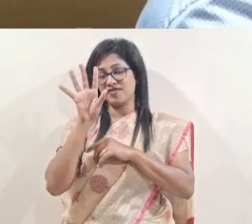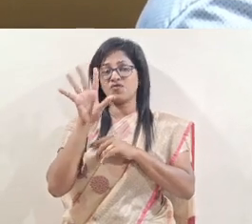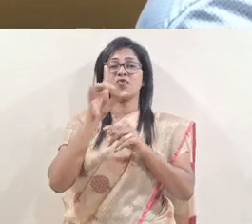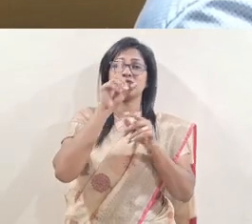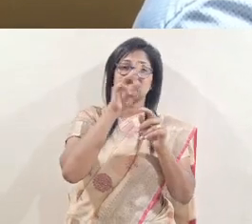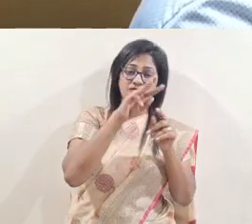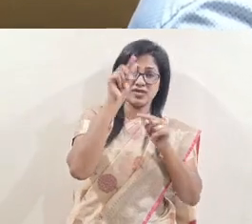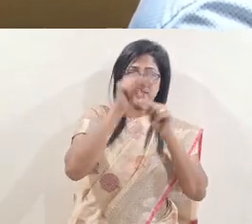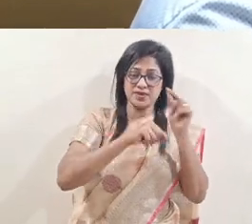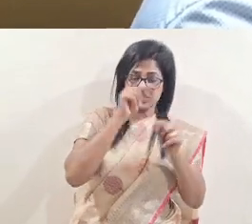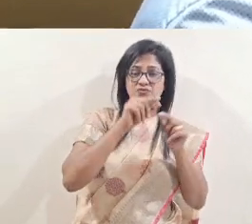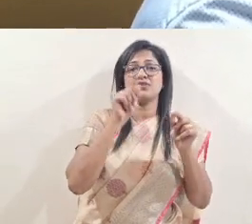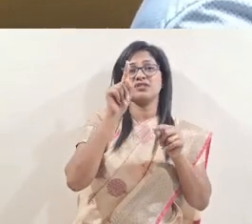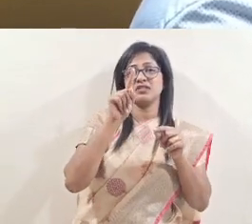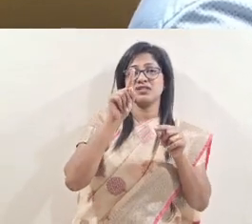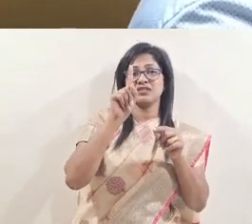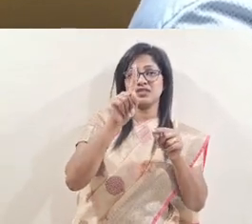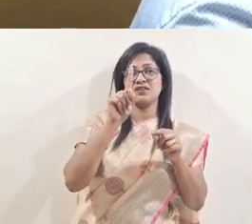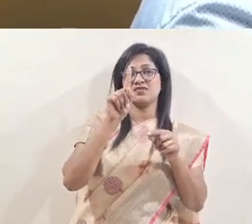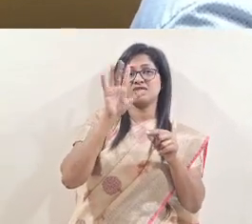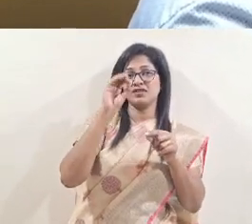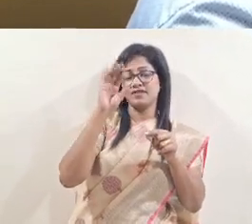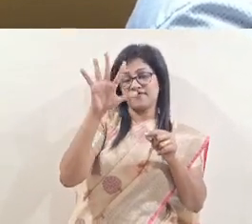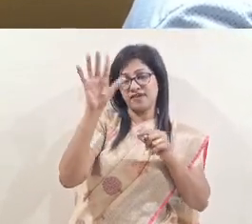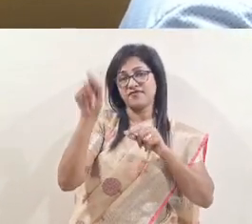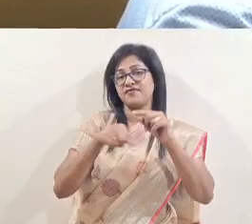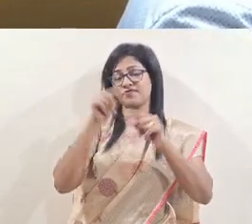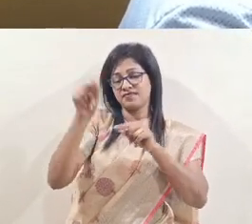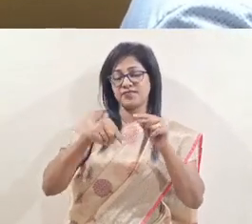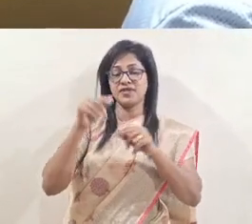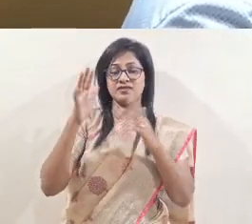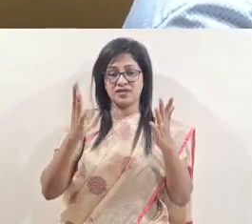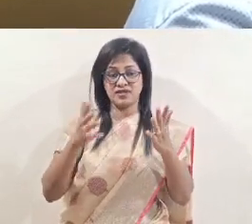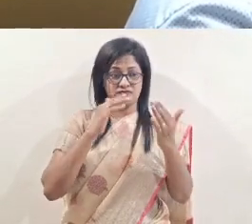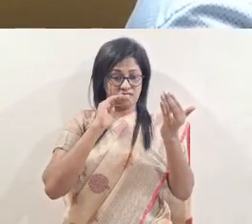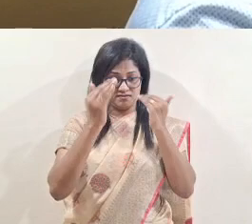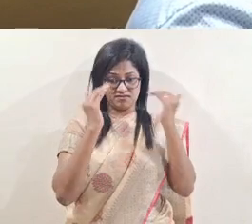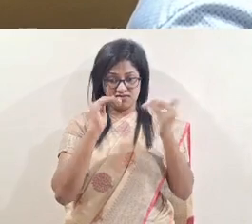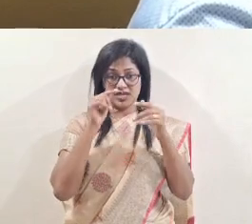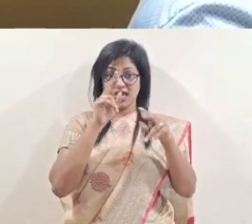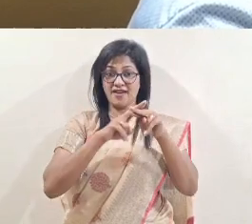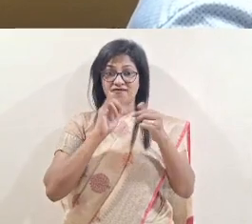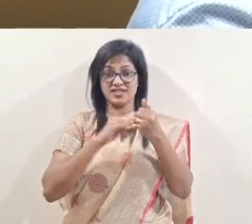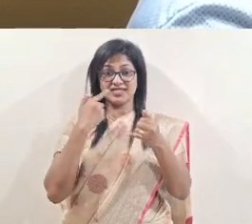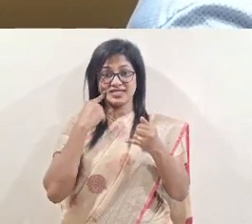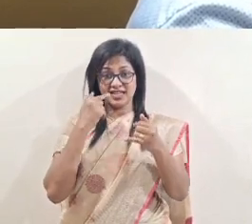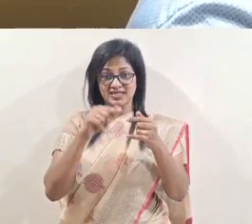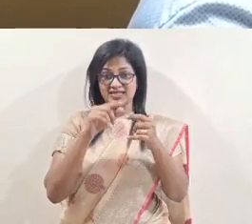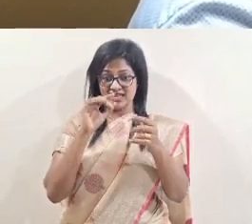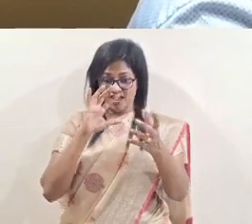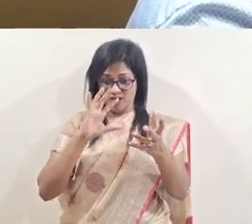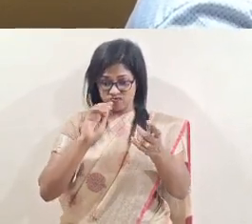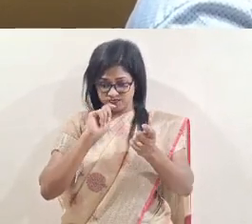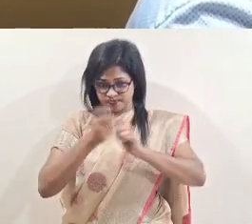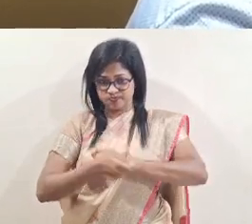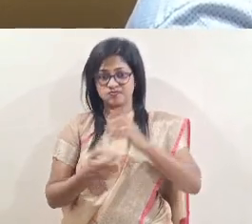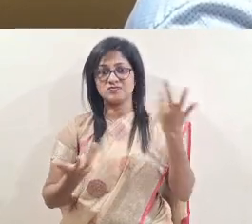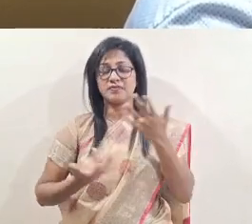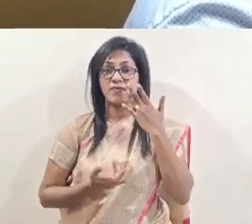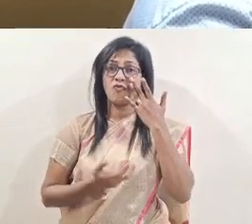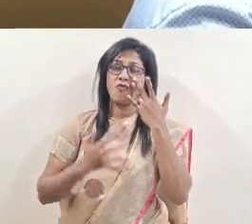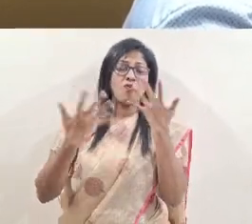So have we done any international benchmarking of how that FSI has evolved over there? and whether those kind of, any kind of